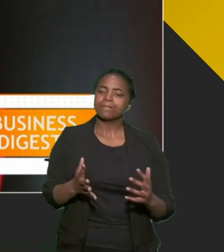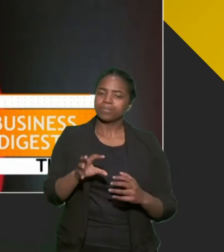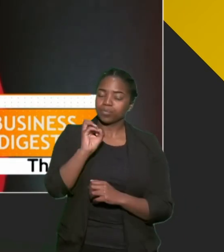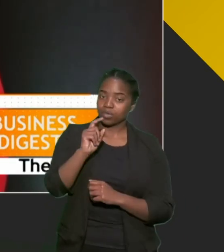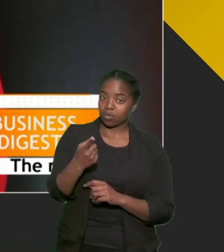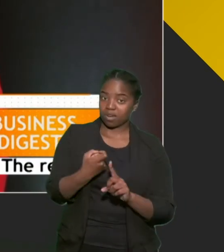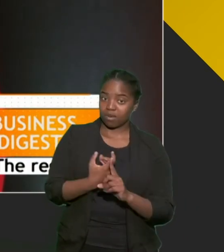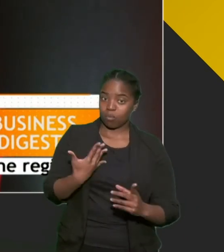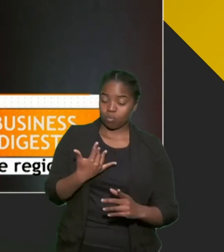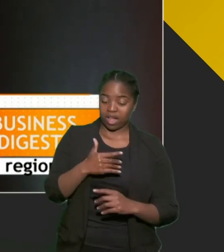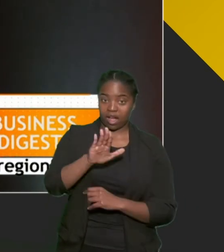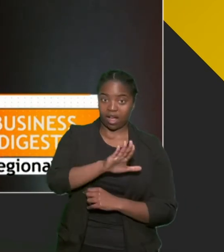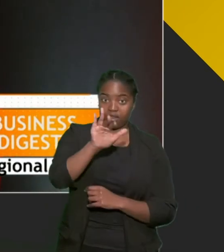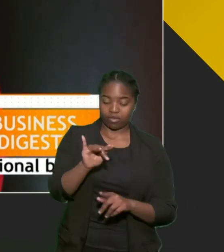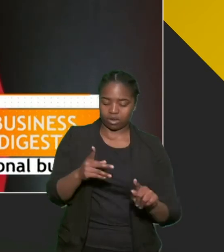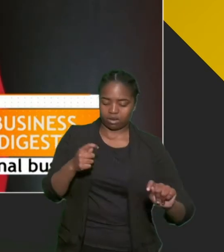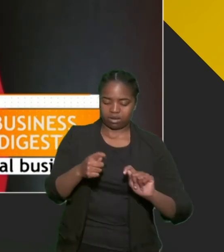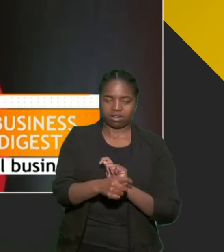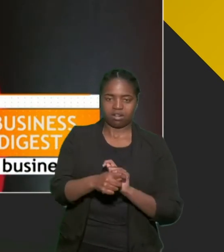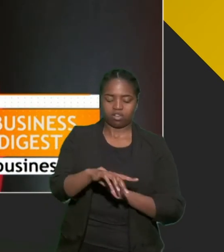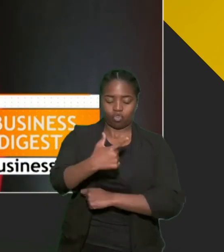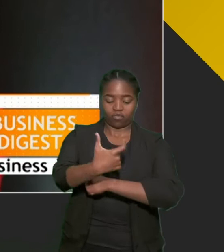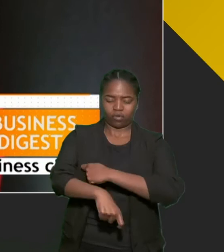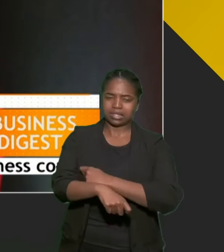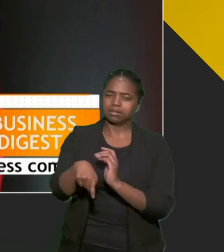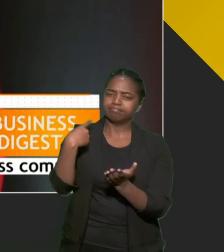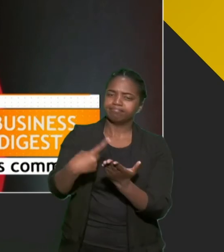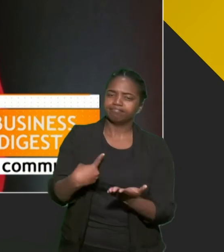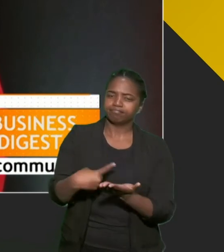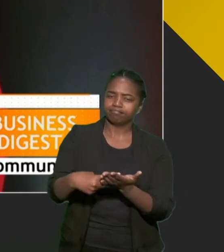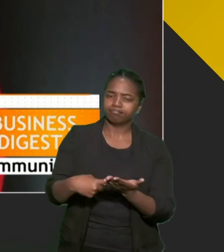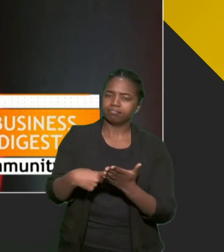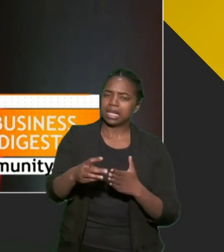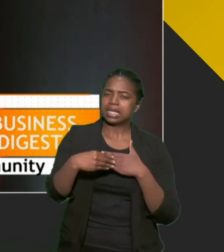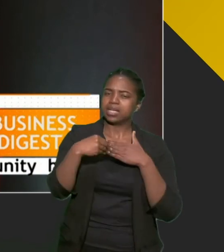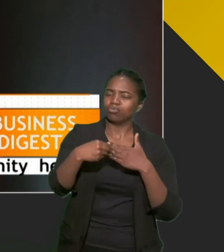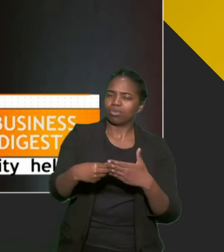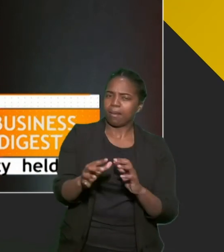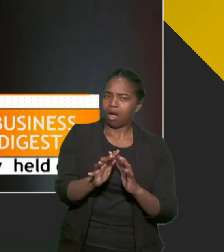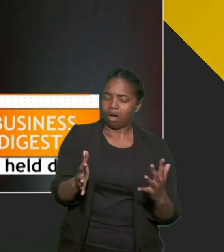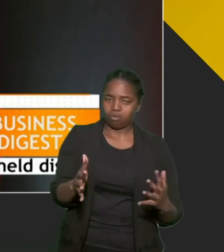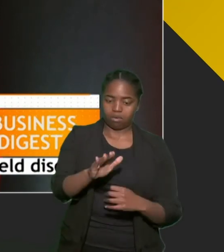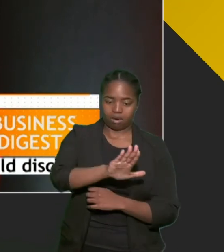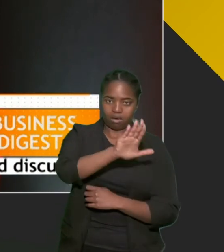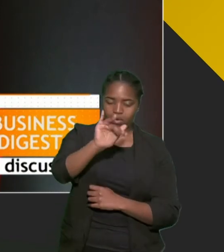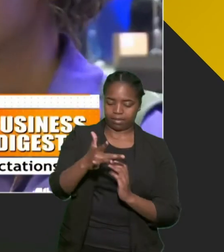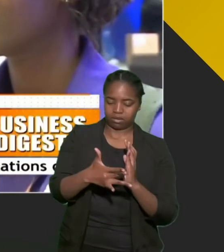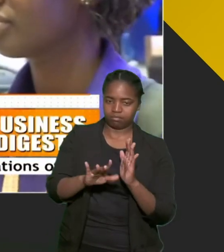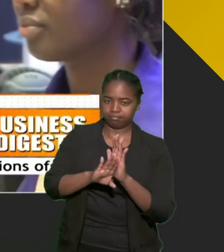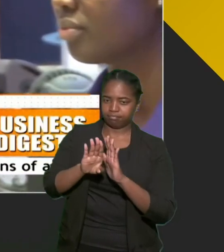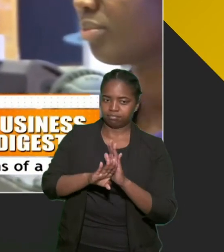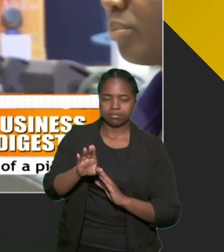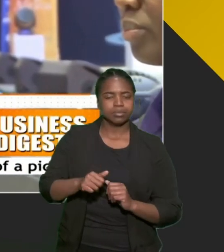to you from the Transform Africa Summit, where major discussions are currently undergoing on how to boost Africa's digital economy. Do you have